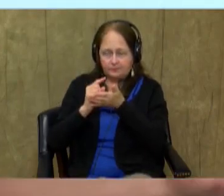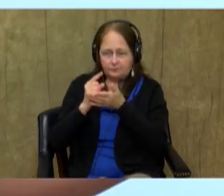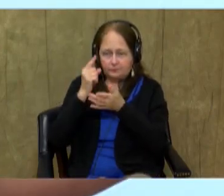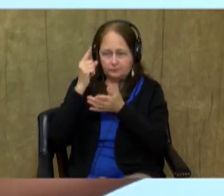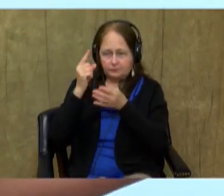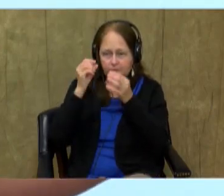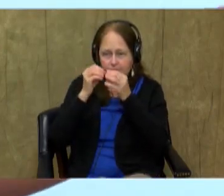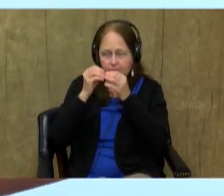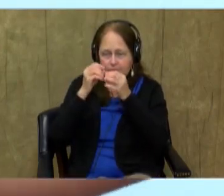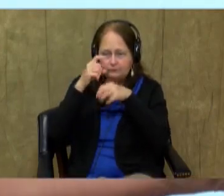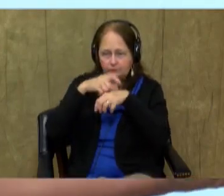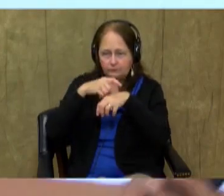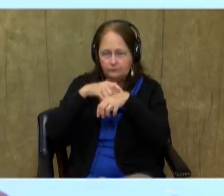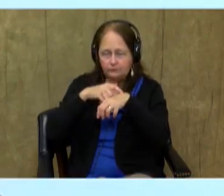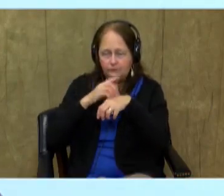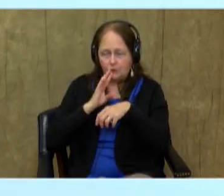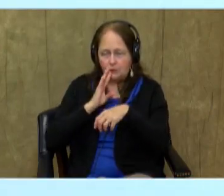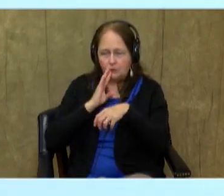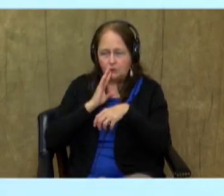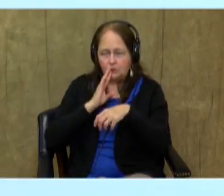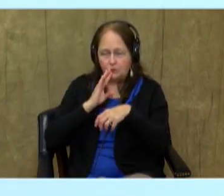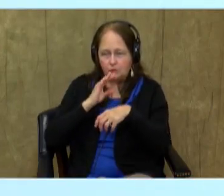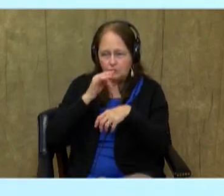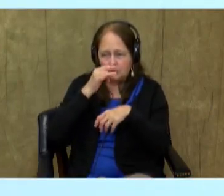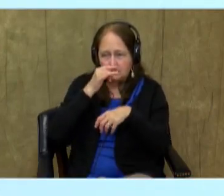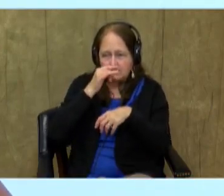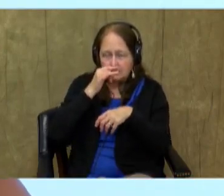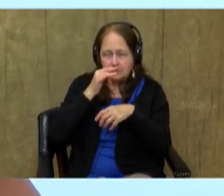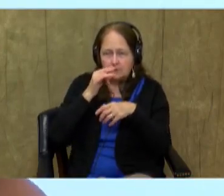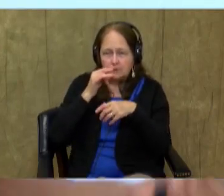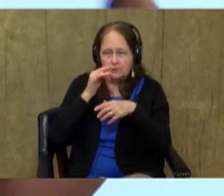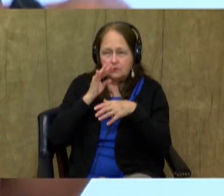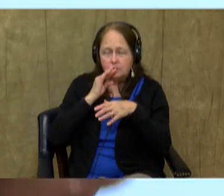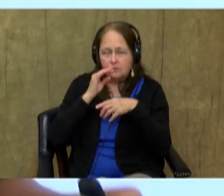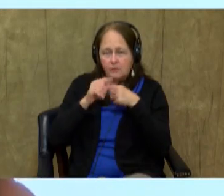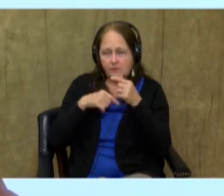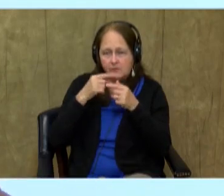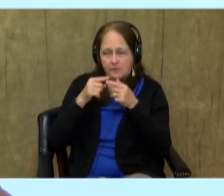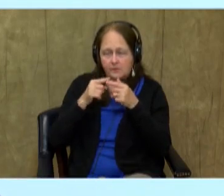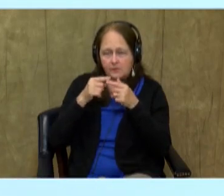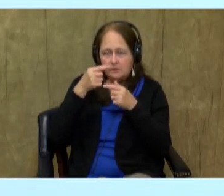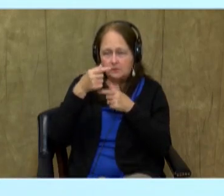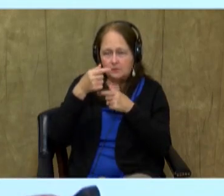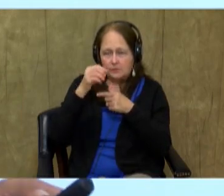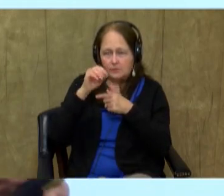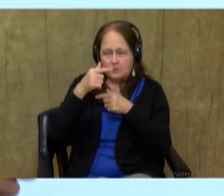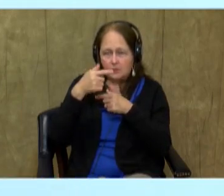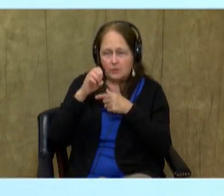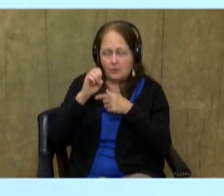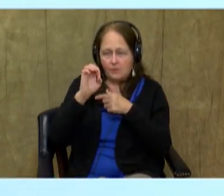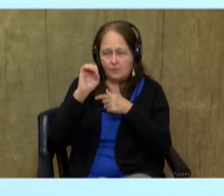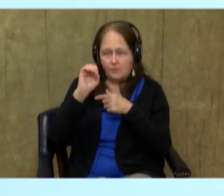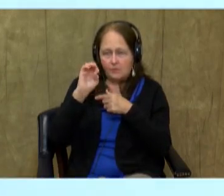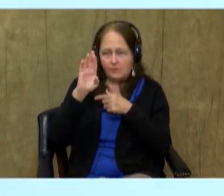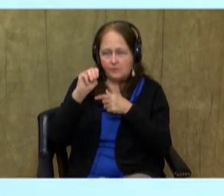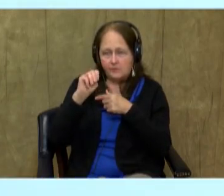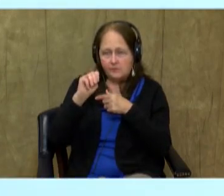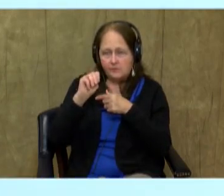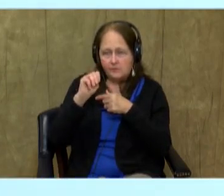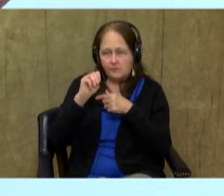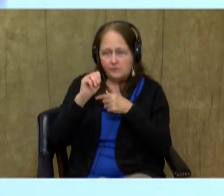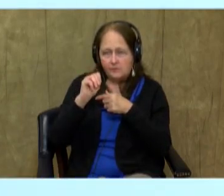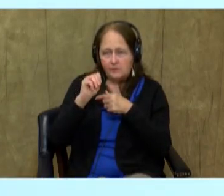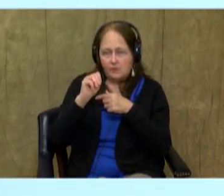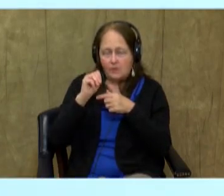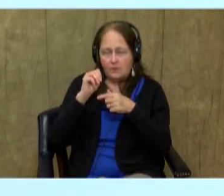get one more time to talk to these kids, what do I want to talk about? I set up a Google form for my students and had them take a